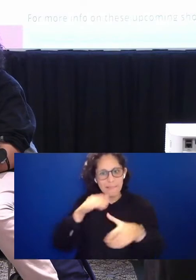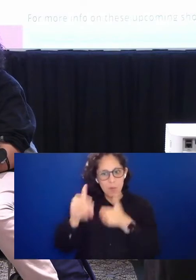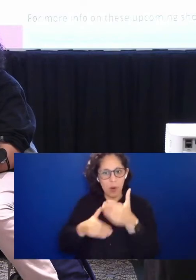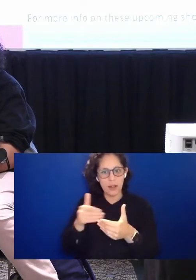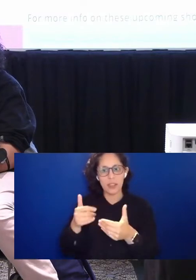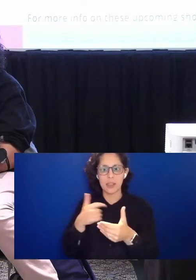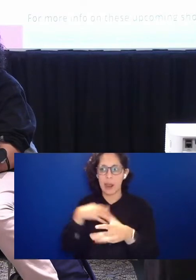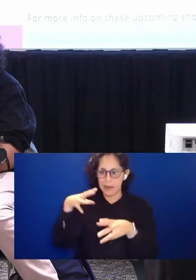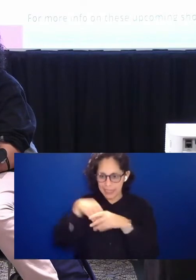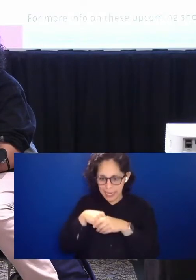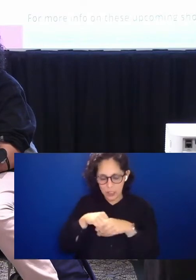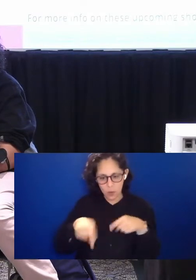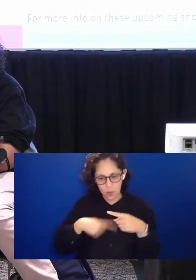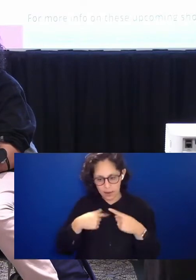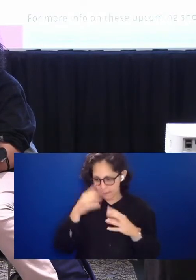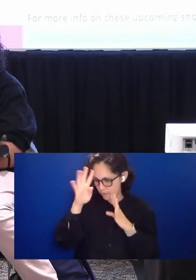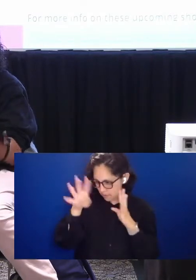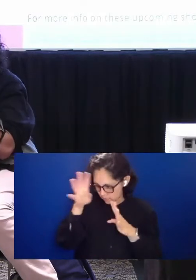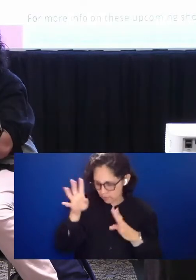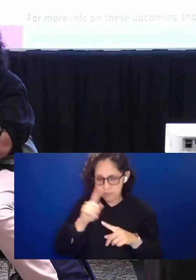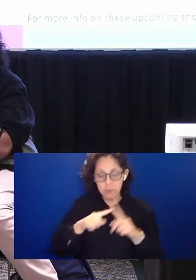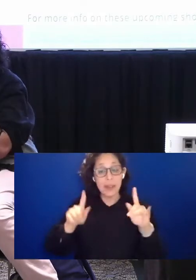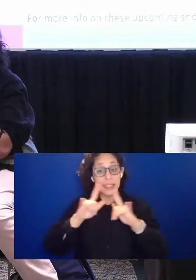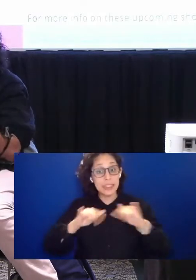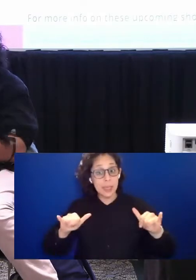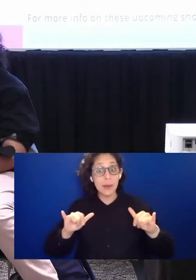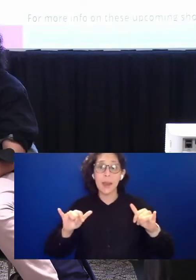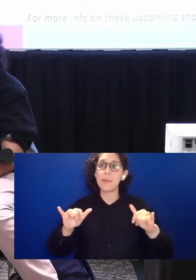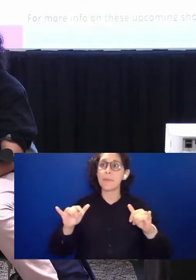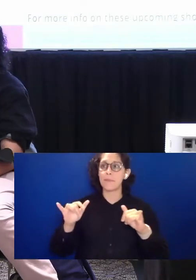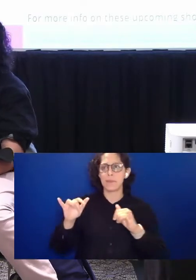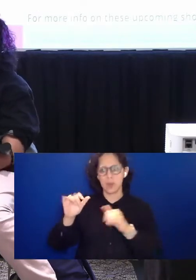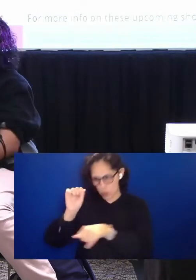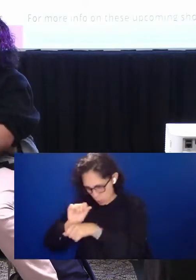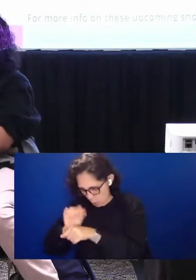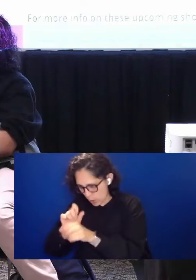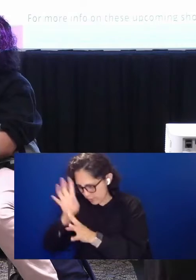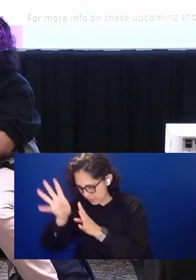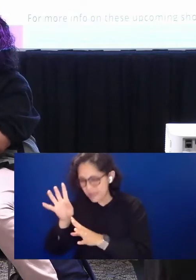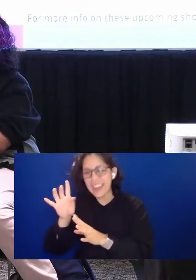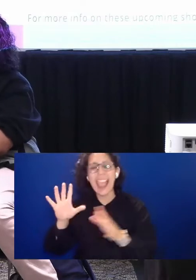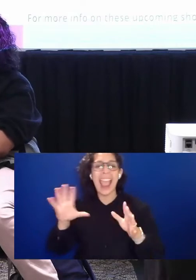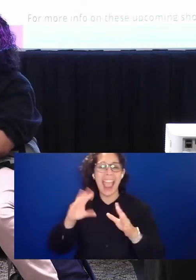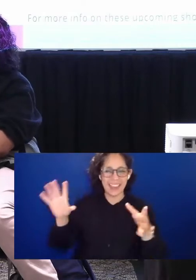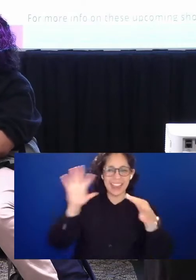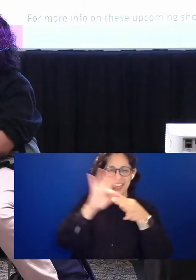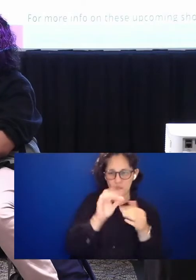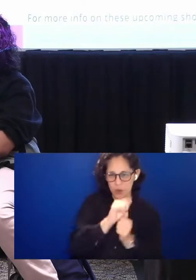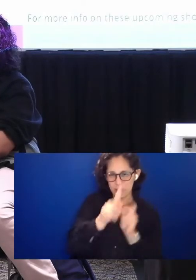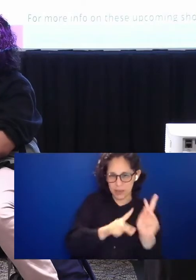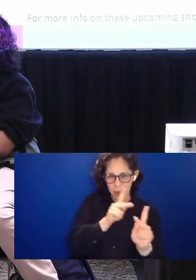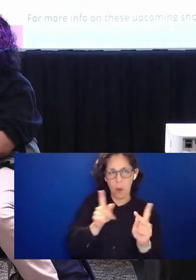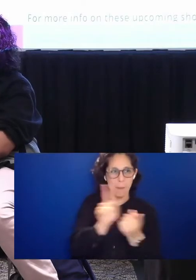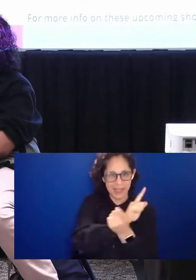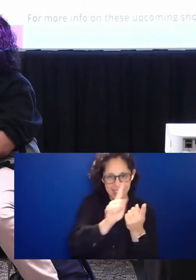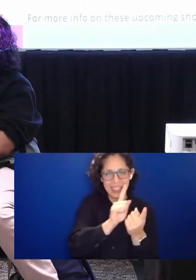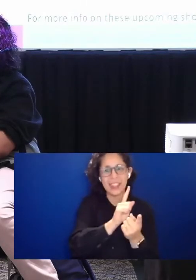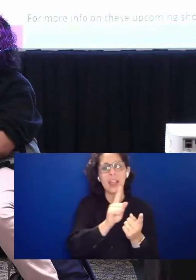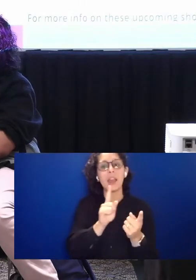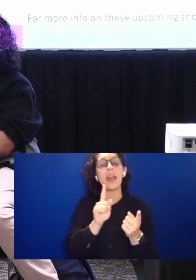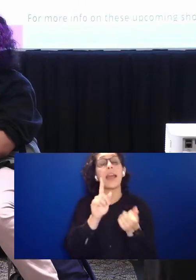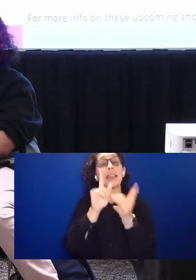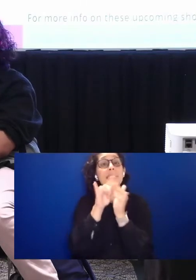just about like what we're making, but also about the connections that we're making with one another as we're making it and being really intentional about how those can